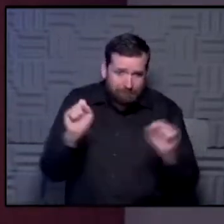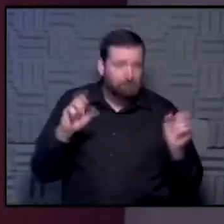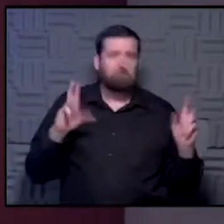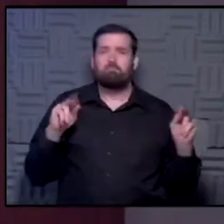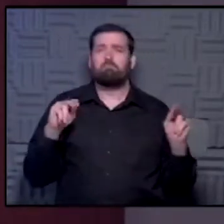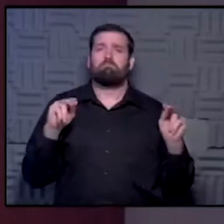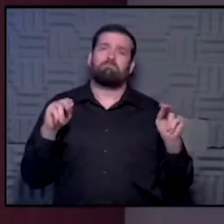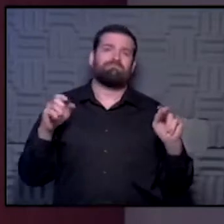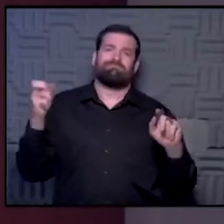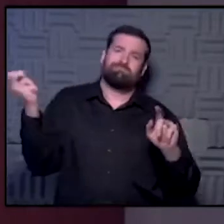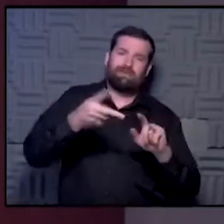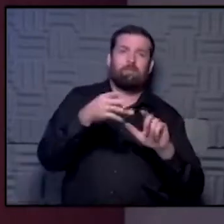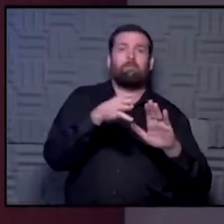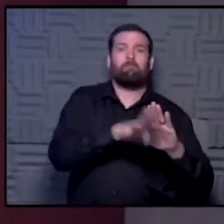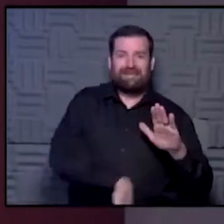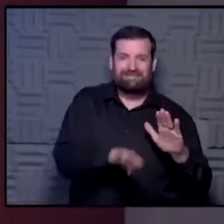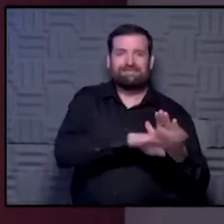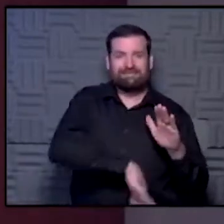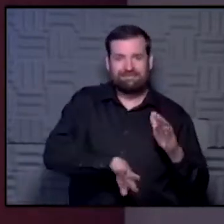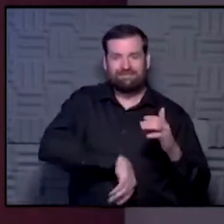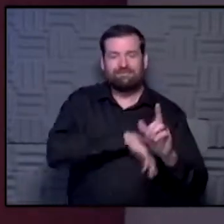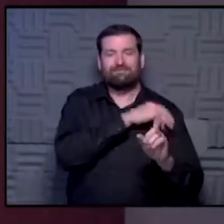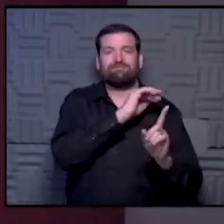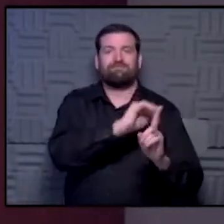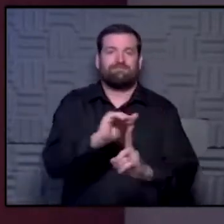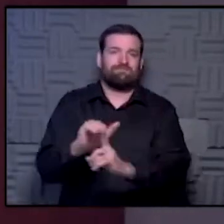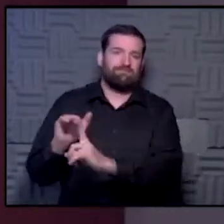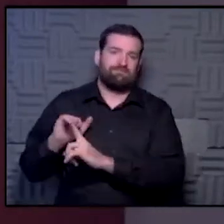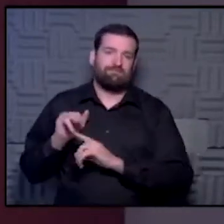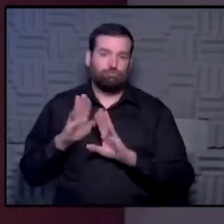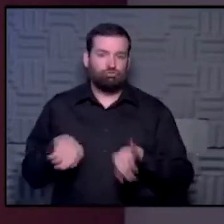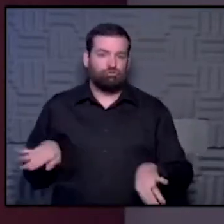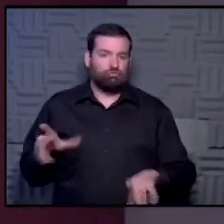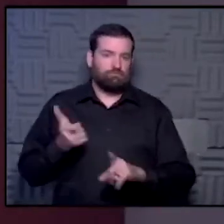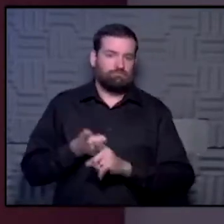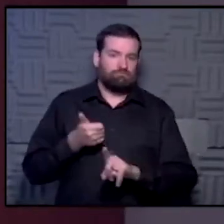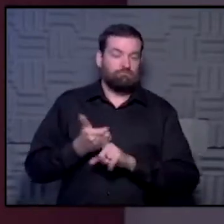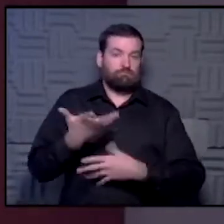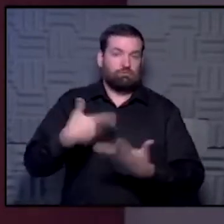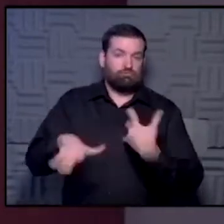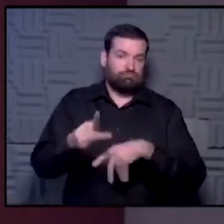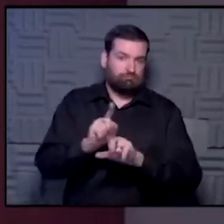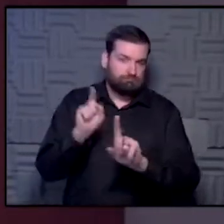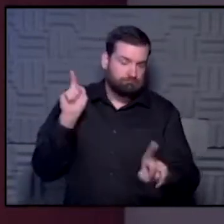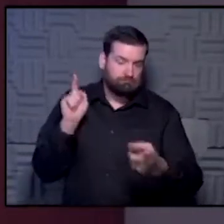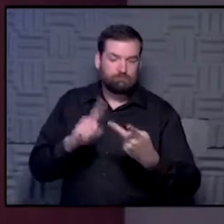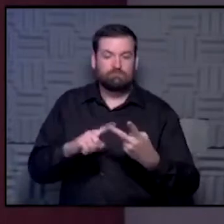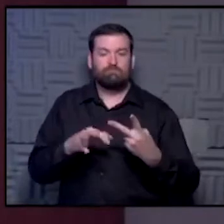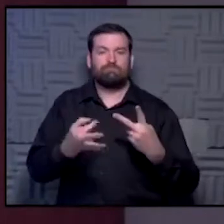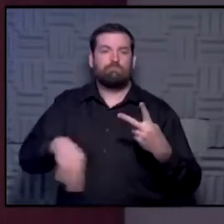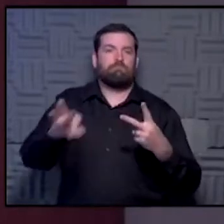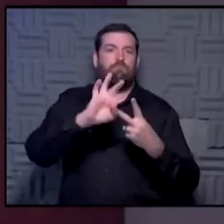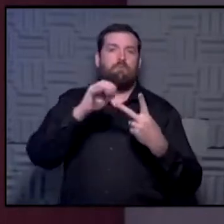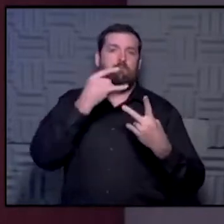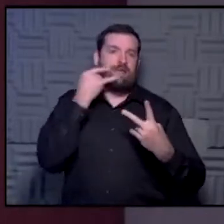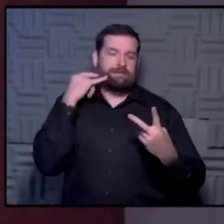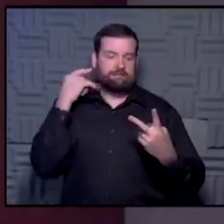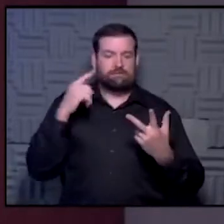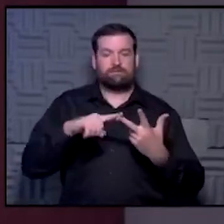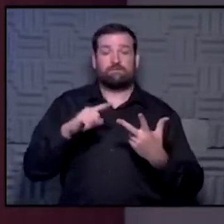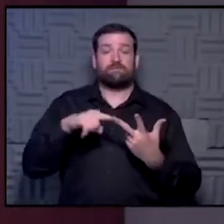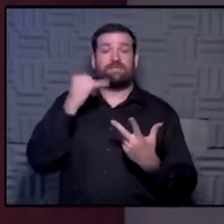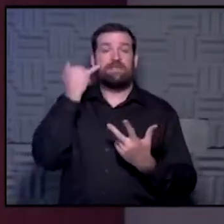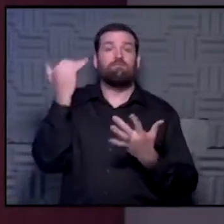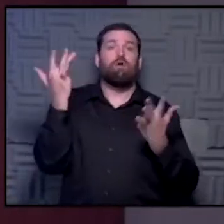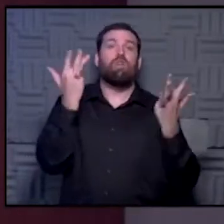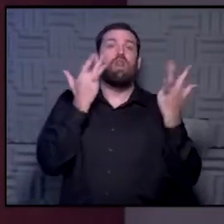back to the very basics of reminding children to socially distance, the importance of wearing the mask, the importance of if you've touched